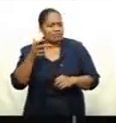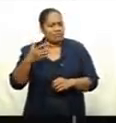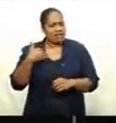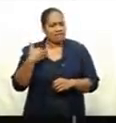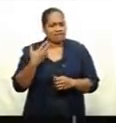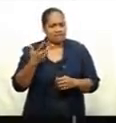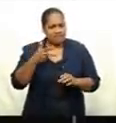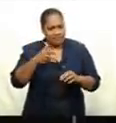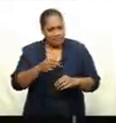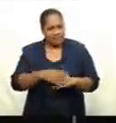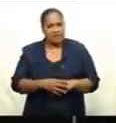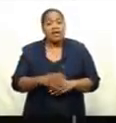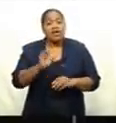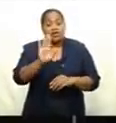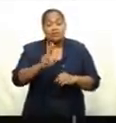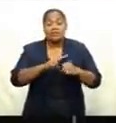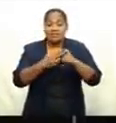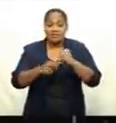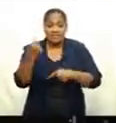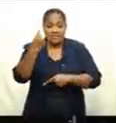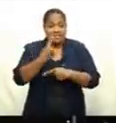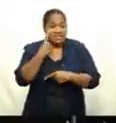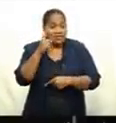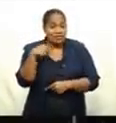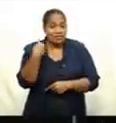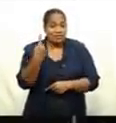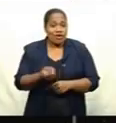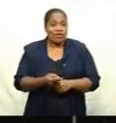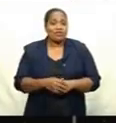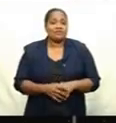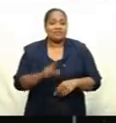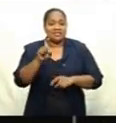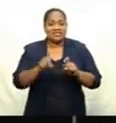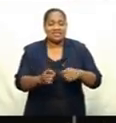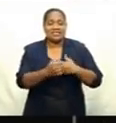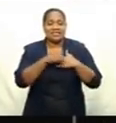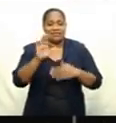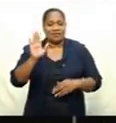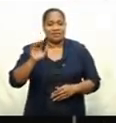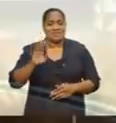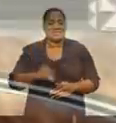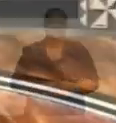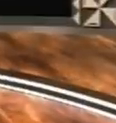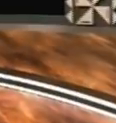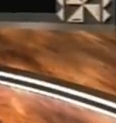That's your news this evening. I'll see you again tomorrow. Until then, stay safe. Modemanta.